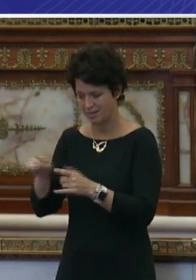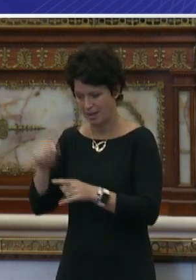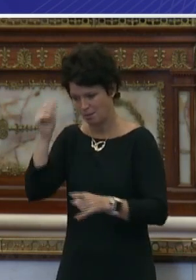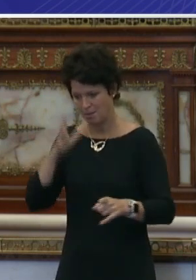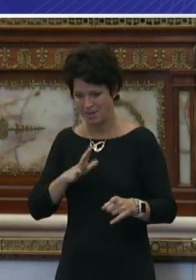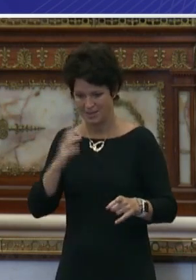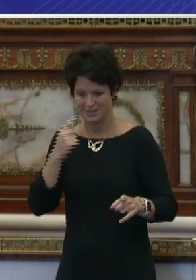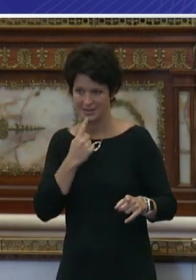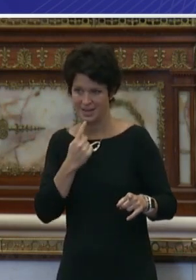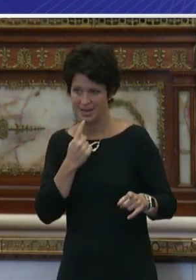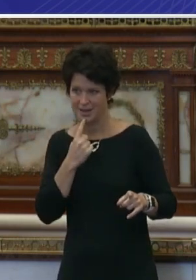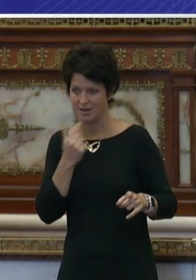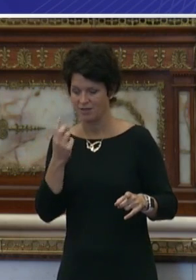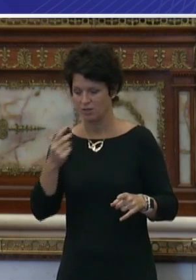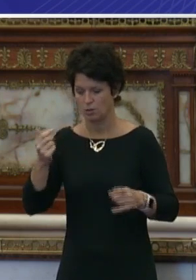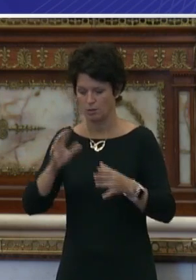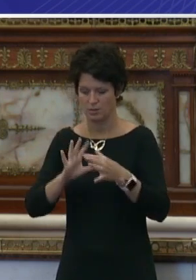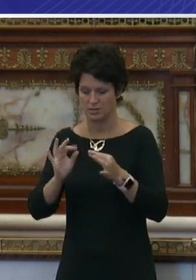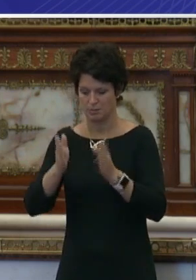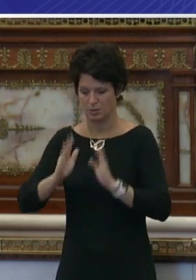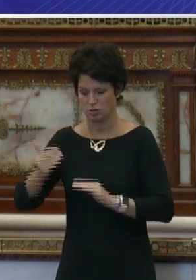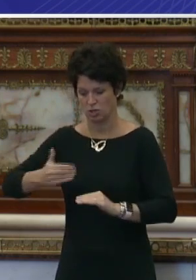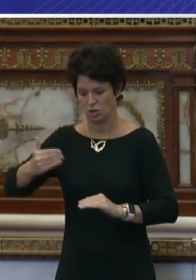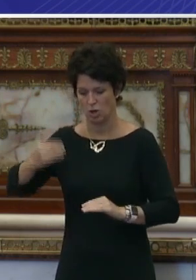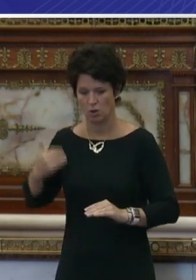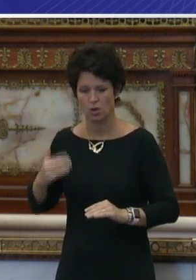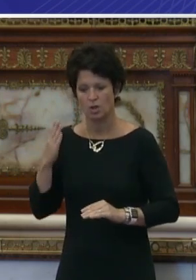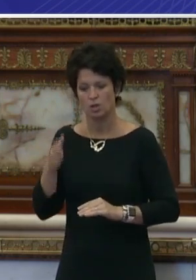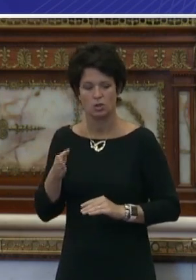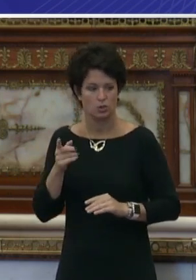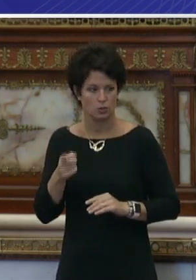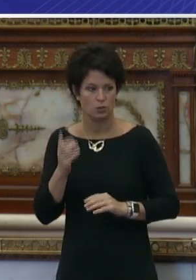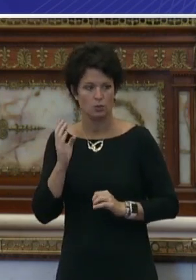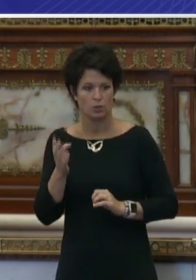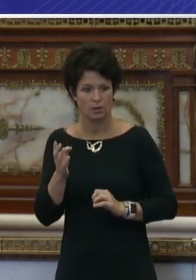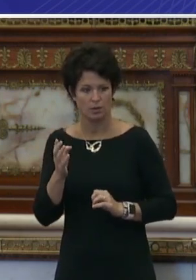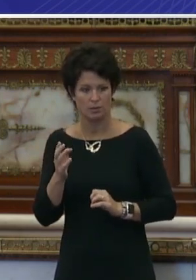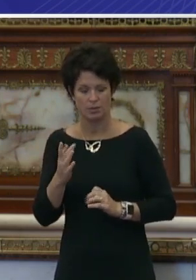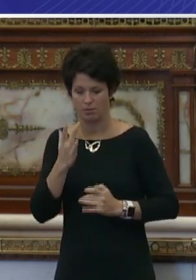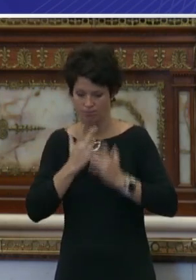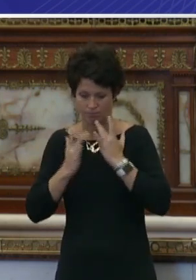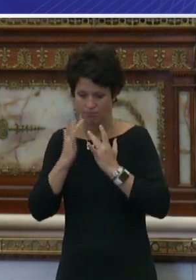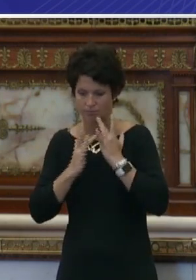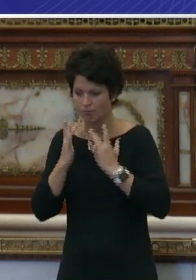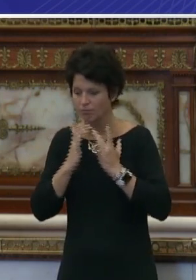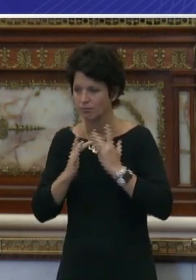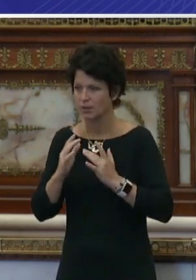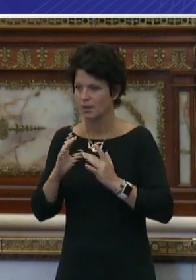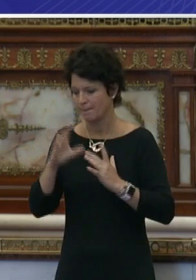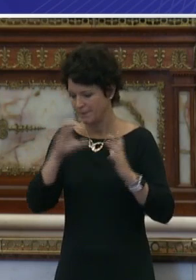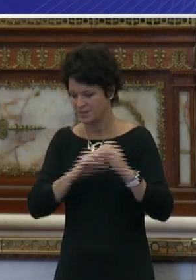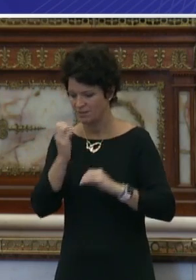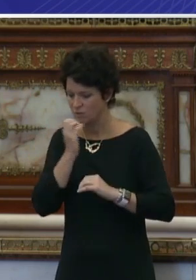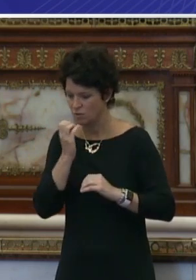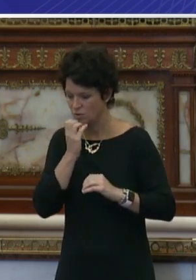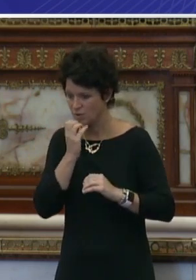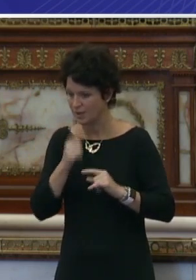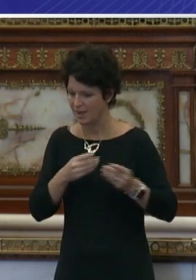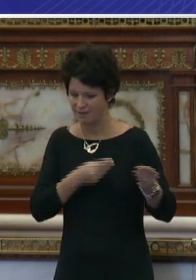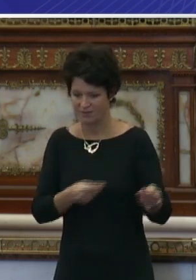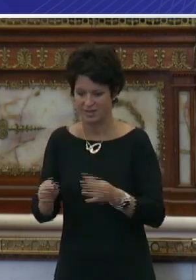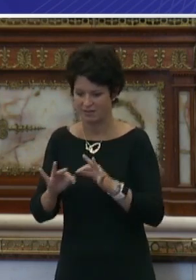a couple of speakers ago, you're going to be, heart-shaped, missing a meal, having to try